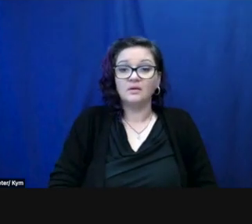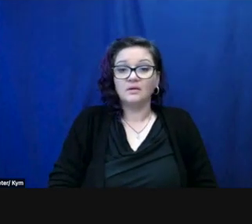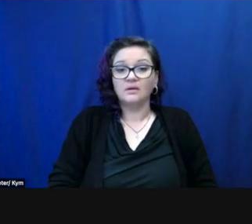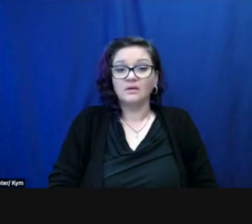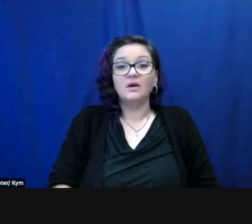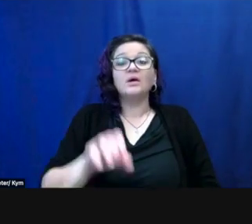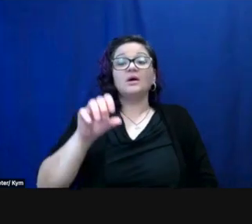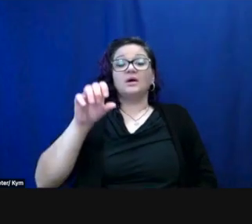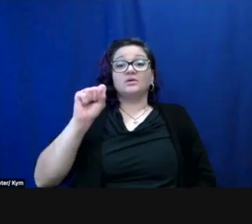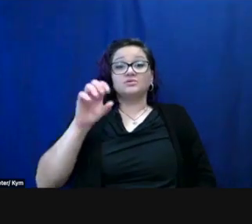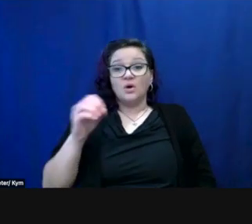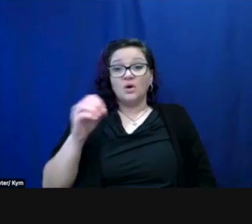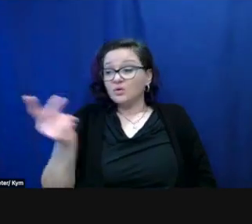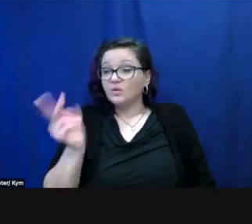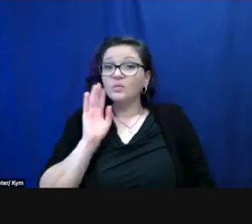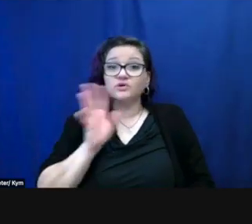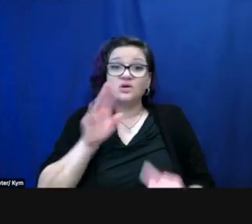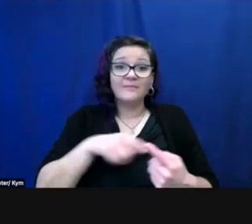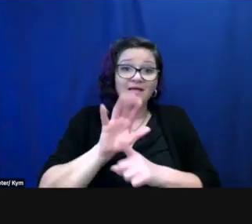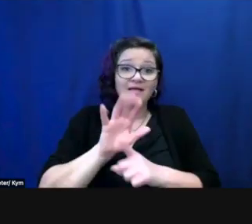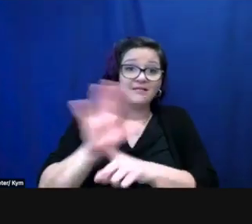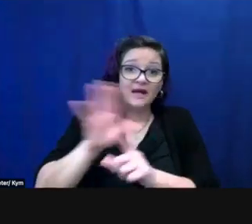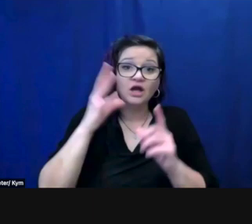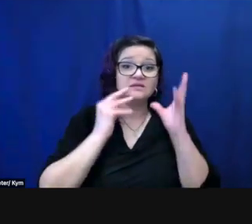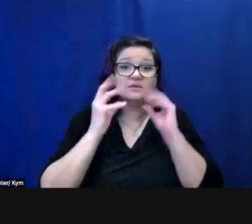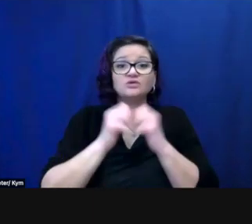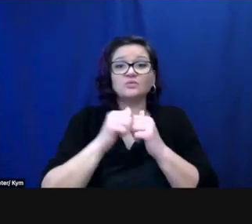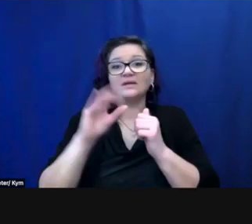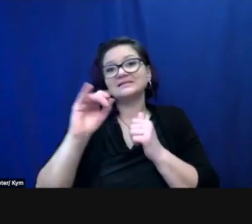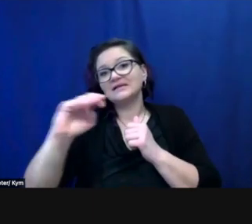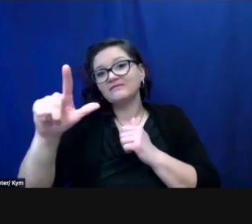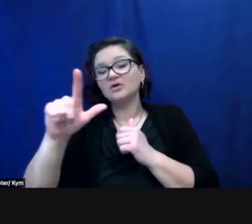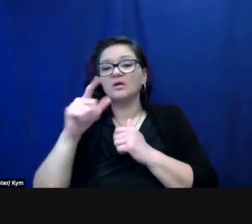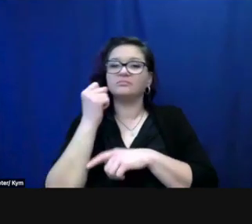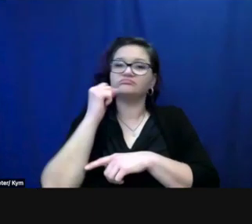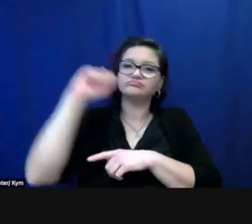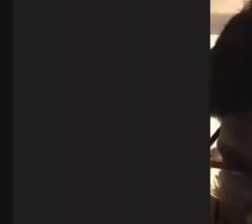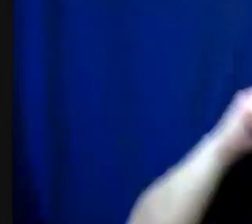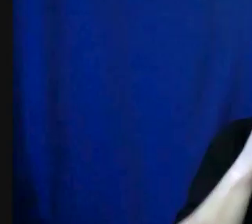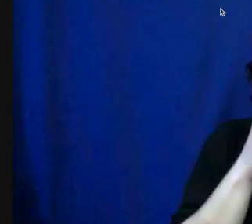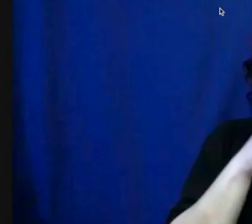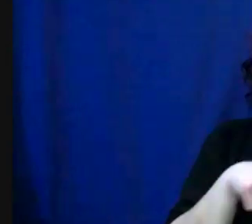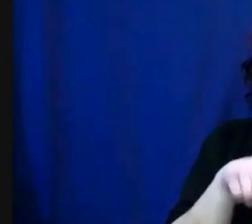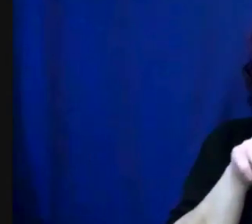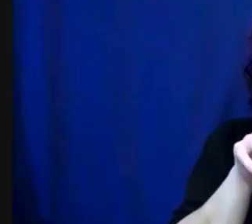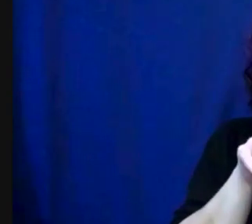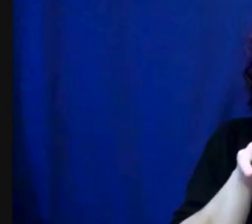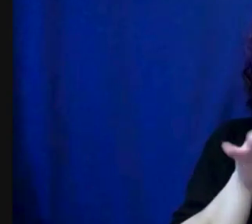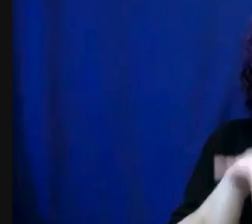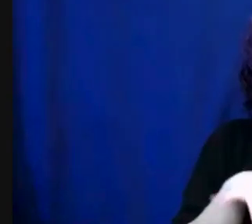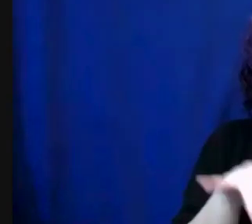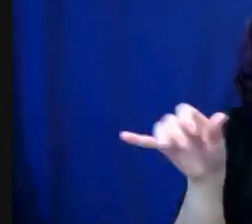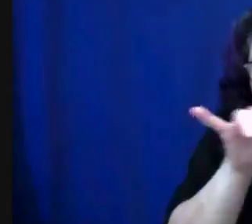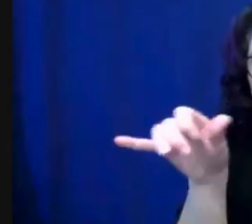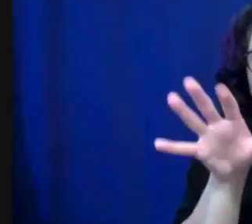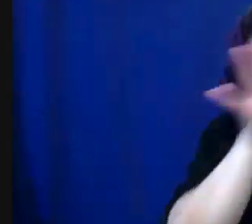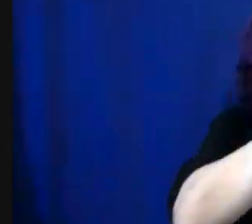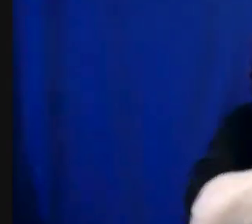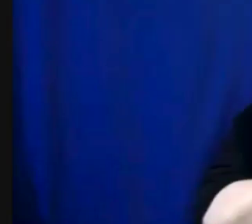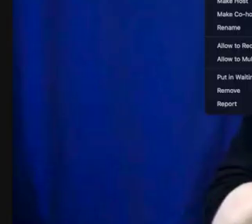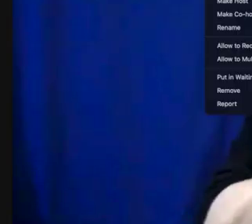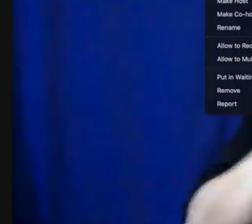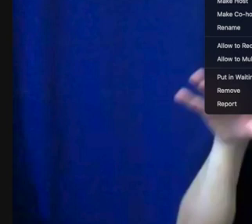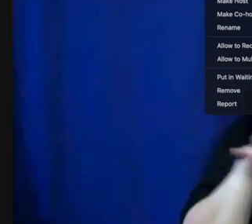their experiences with civil disobedience and what it was like to be part of activities in the